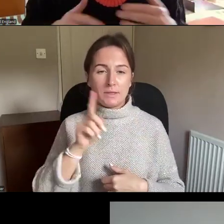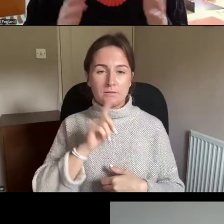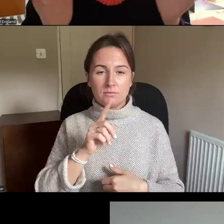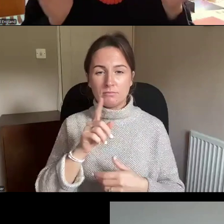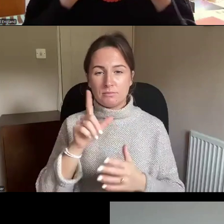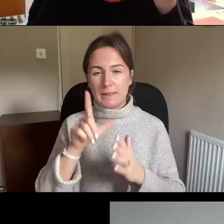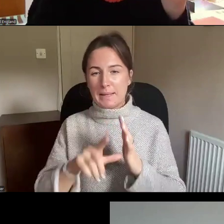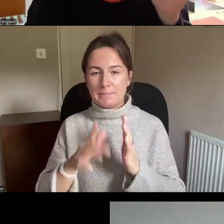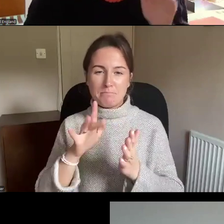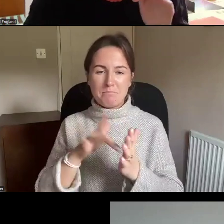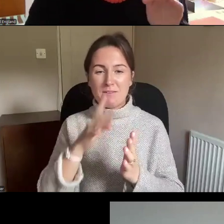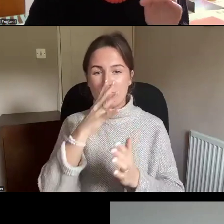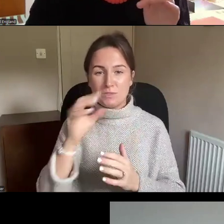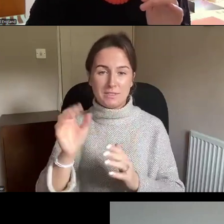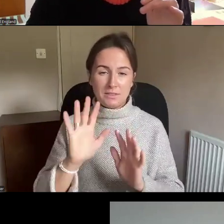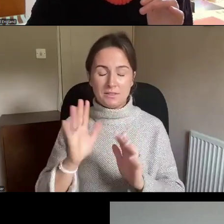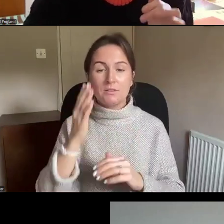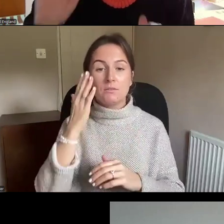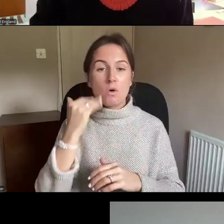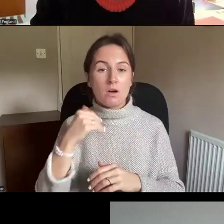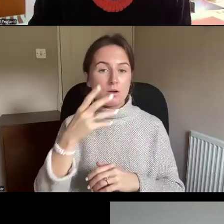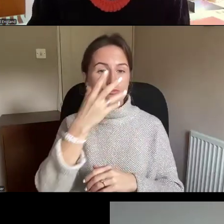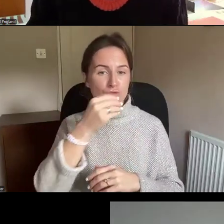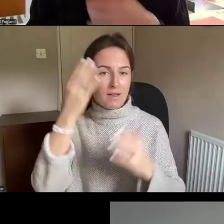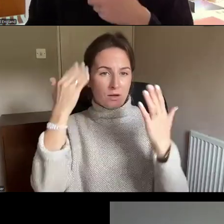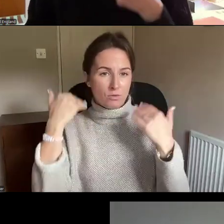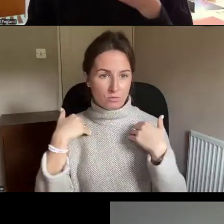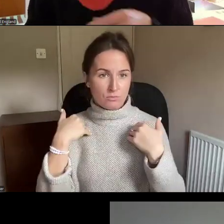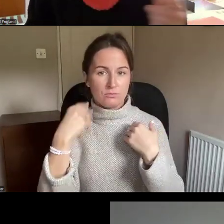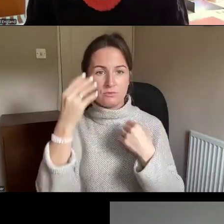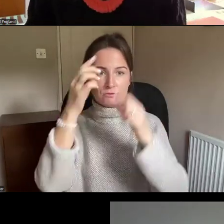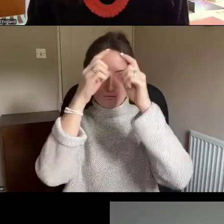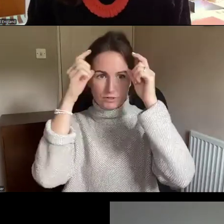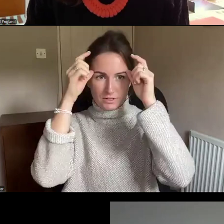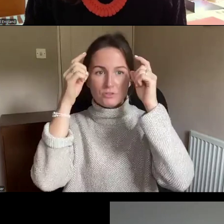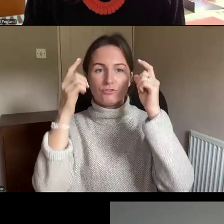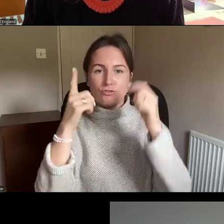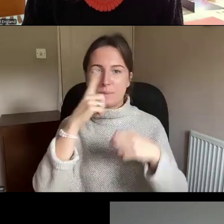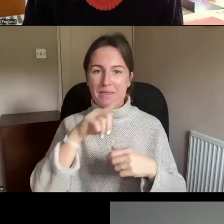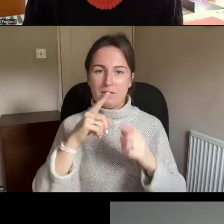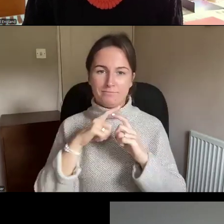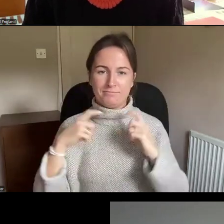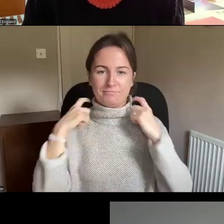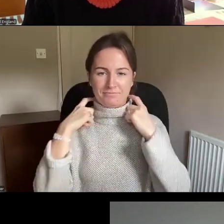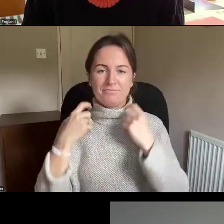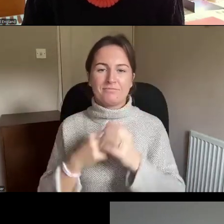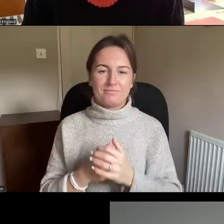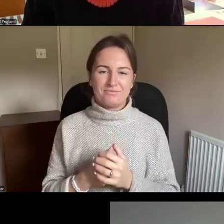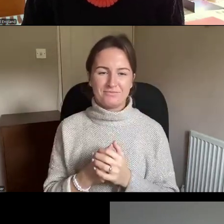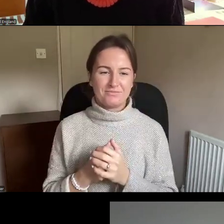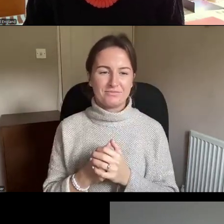mid-40s with a white woman with brown hair, brown fringe, and a pink necklace.